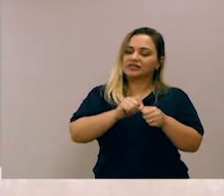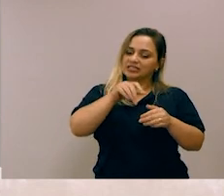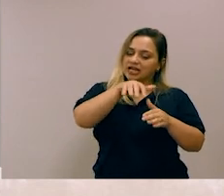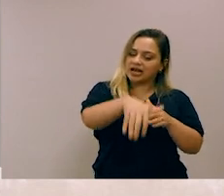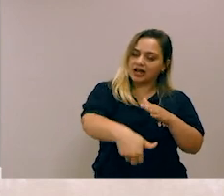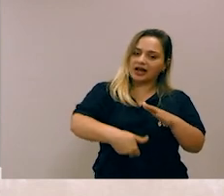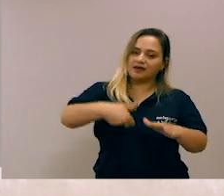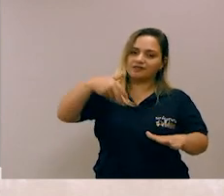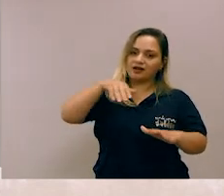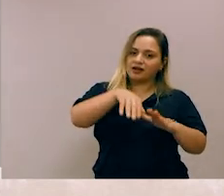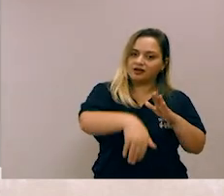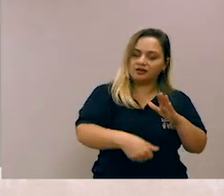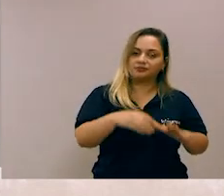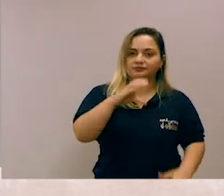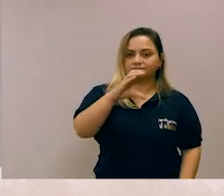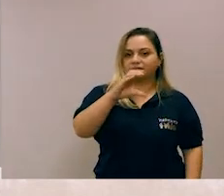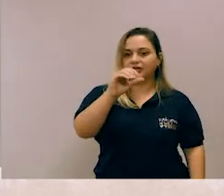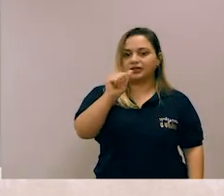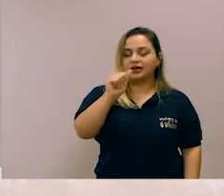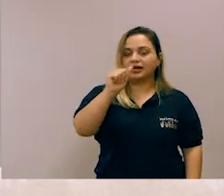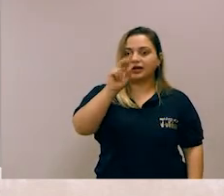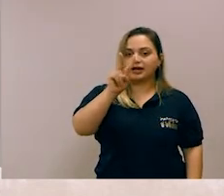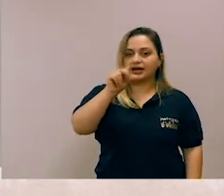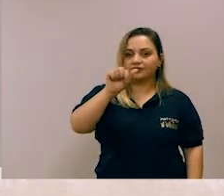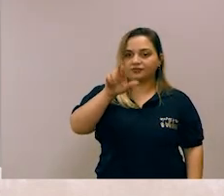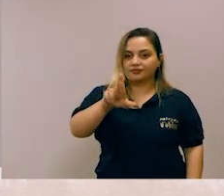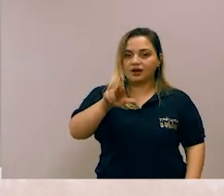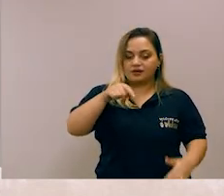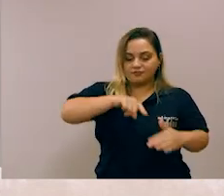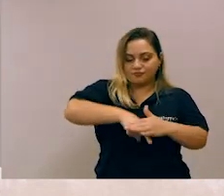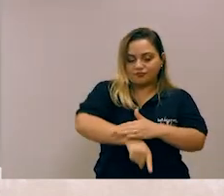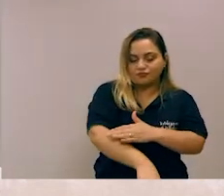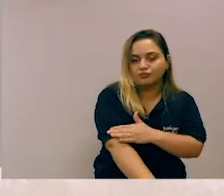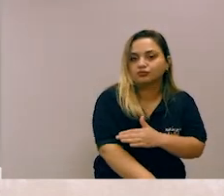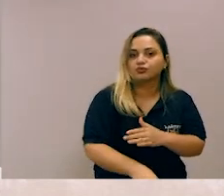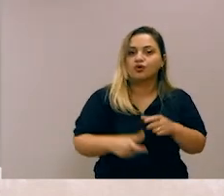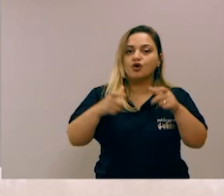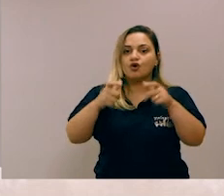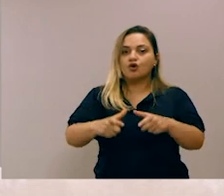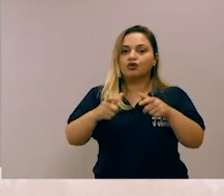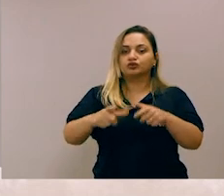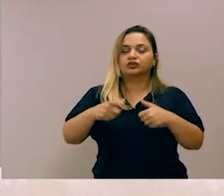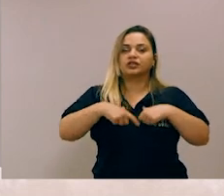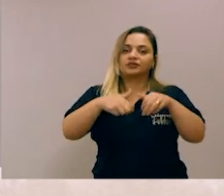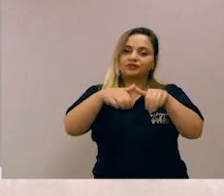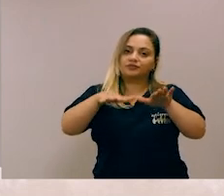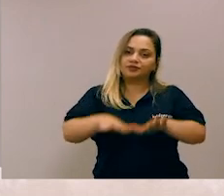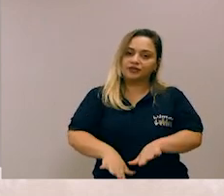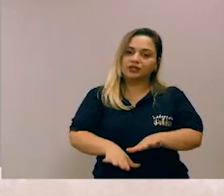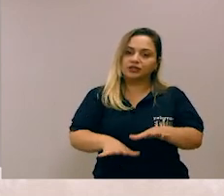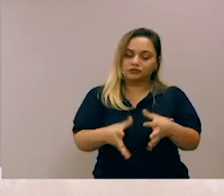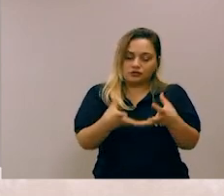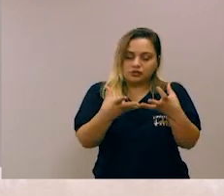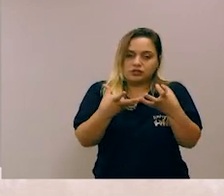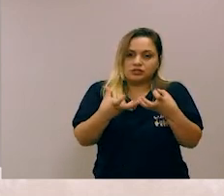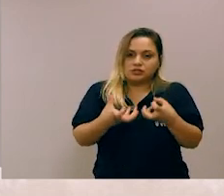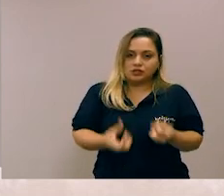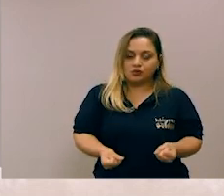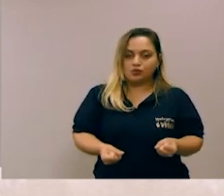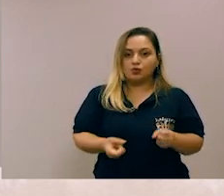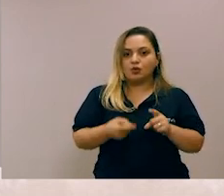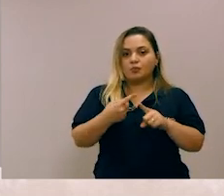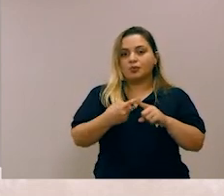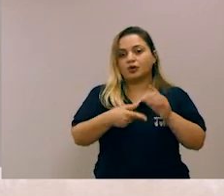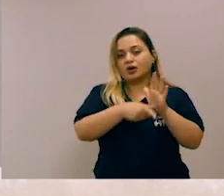to dig in more specific ways in specific places where the terrain was becoming drier. So, we